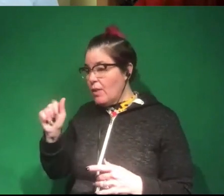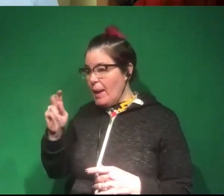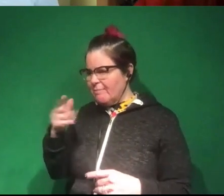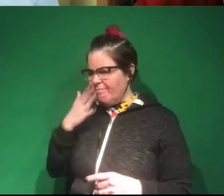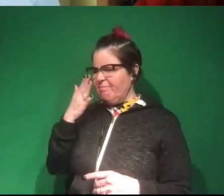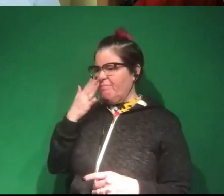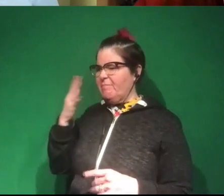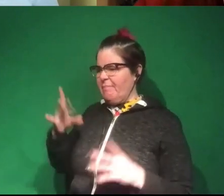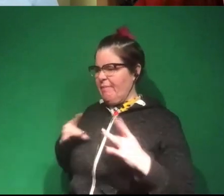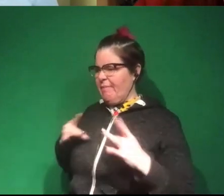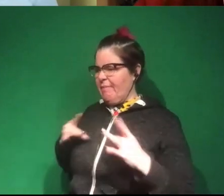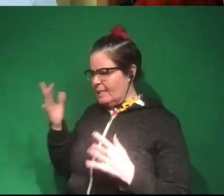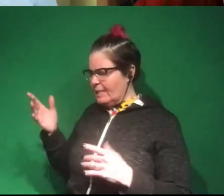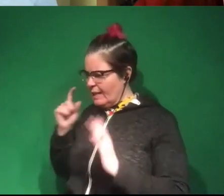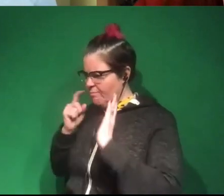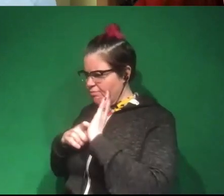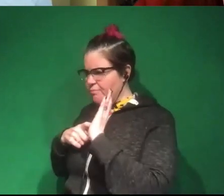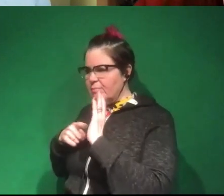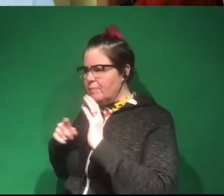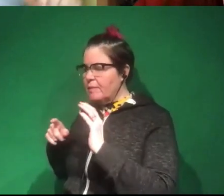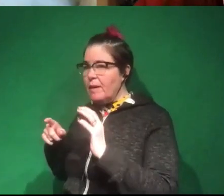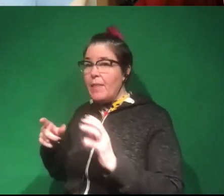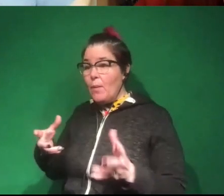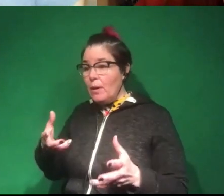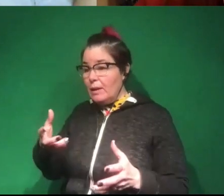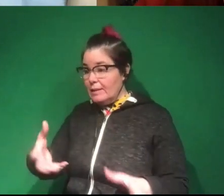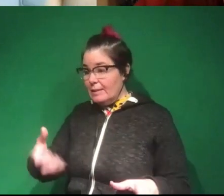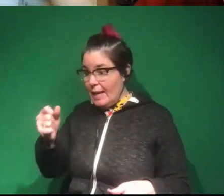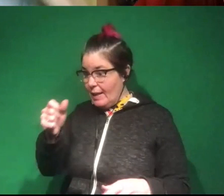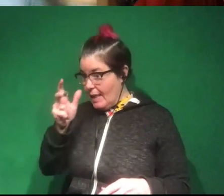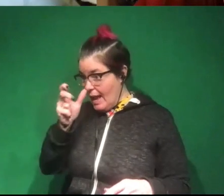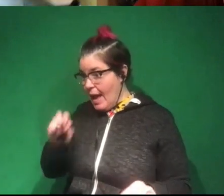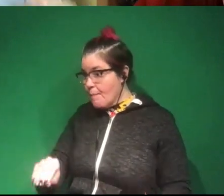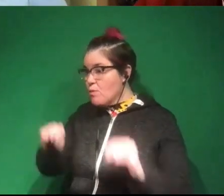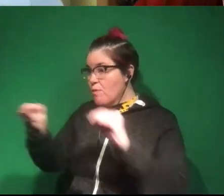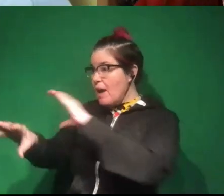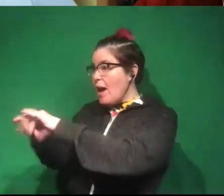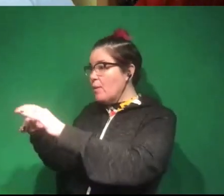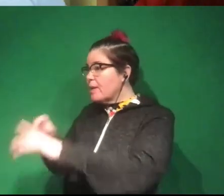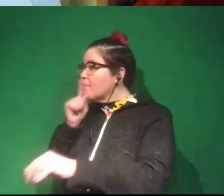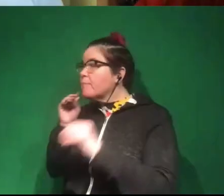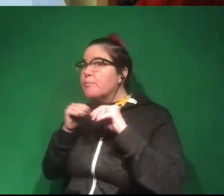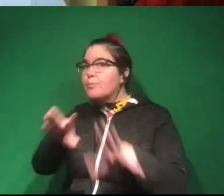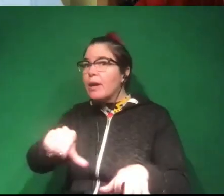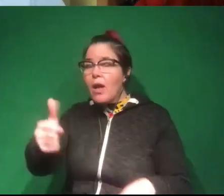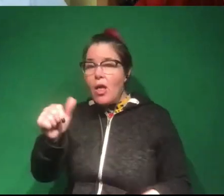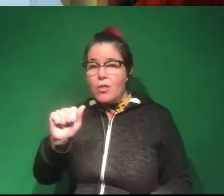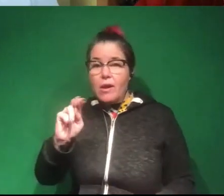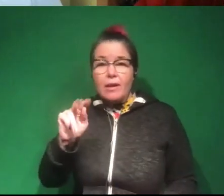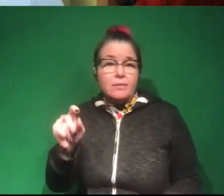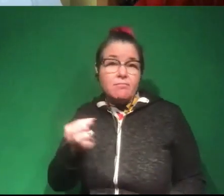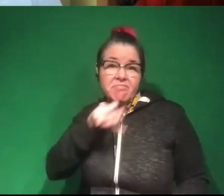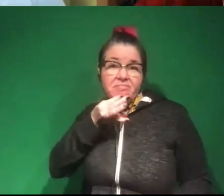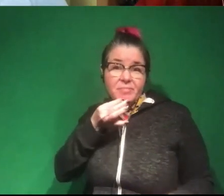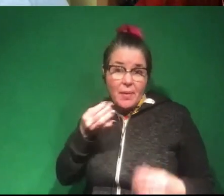that sickness and detect it, and they will grab that ant and move it out of the colony so it doesn't spread to the rest of the ants. So that's very